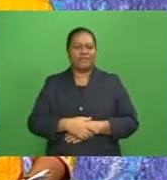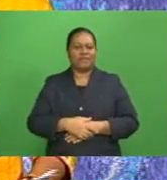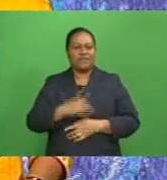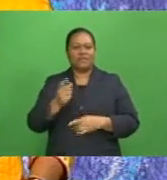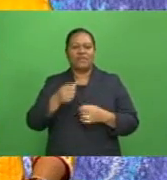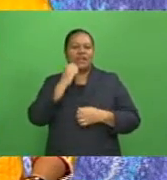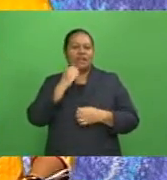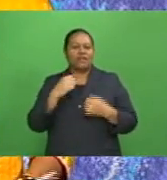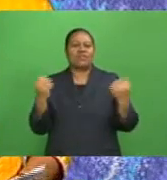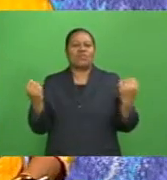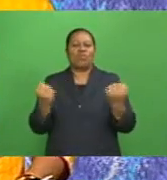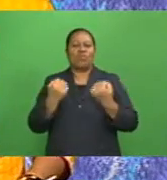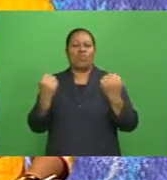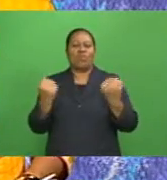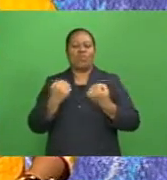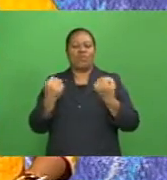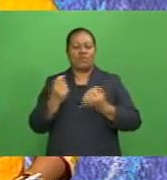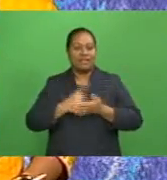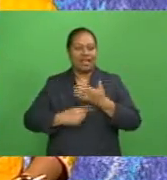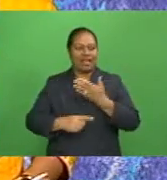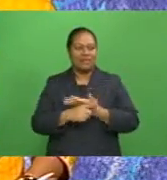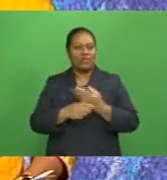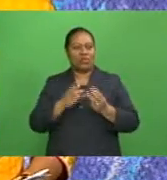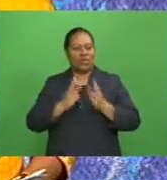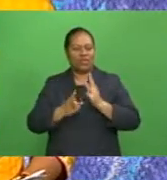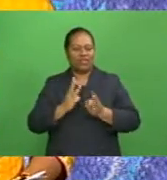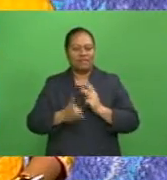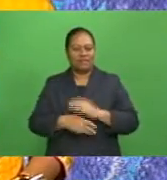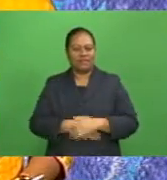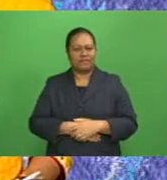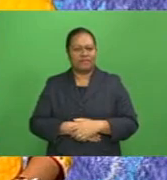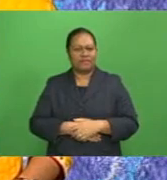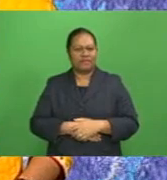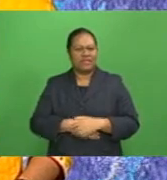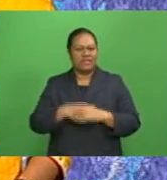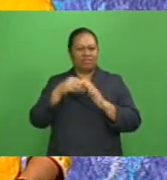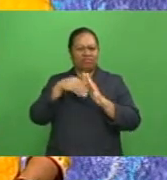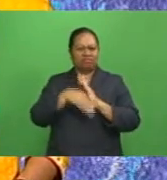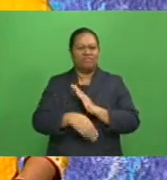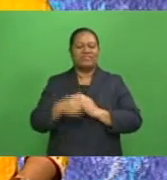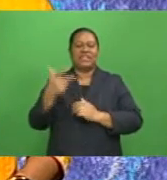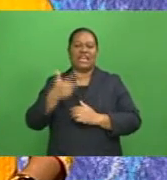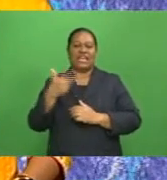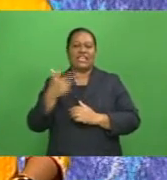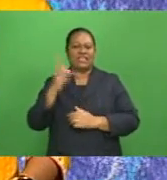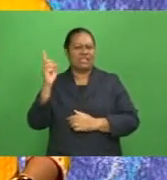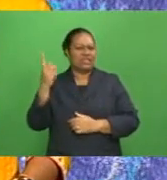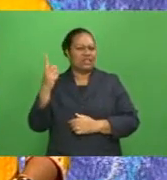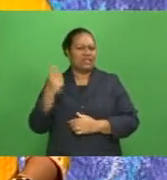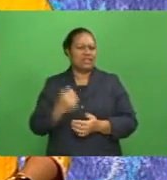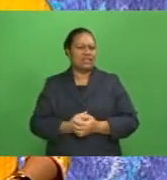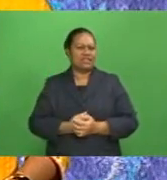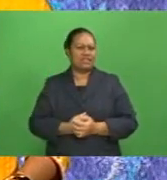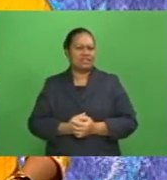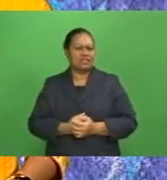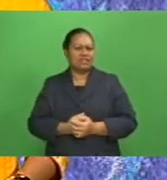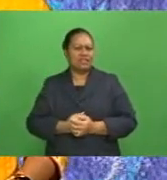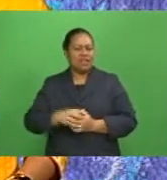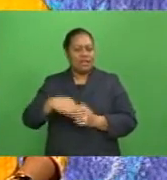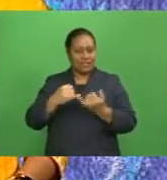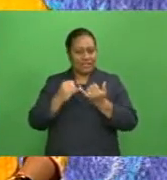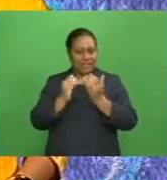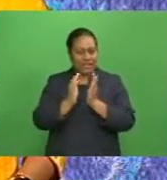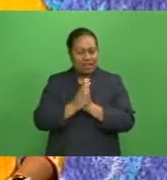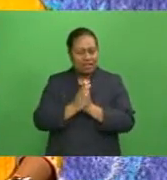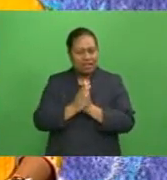coolness drooling, especially in the night, as temps drop to 18 degrees. And looking further on to Sunday,